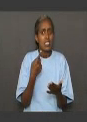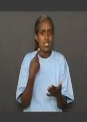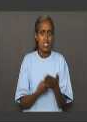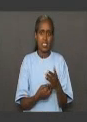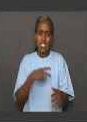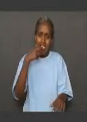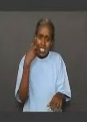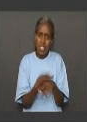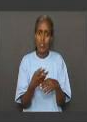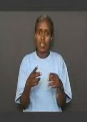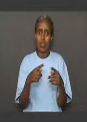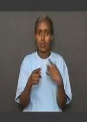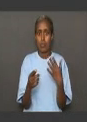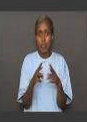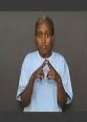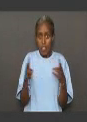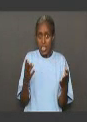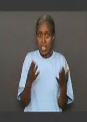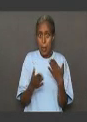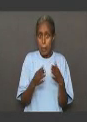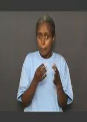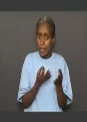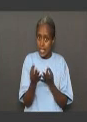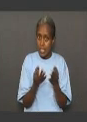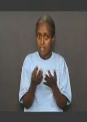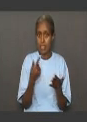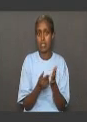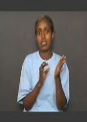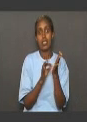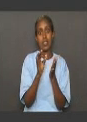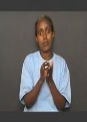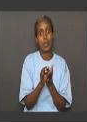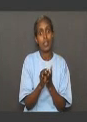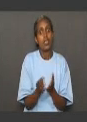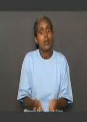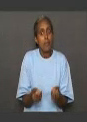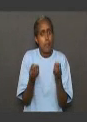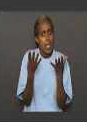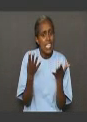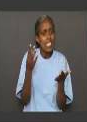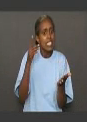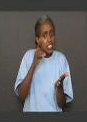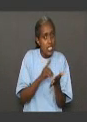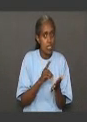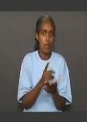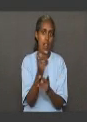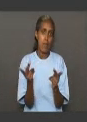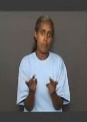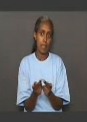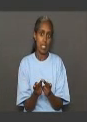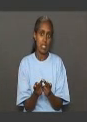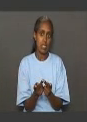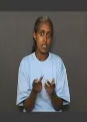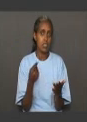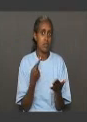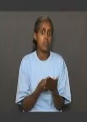be very precise with numbers that have this many decimal places, but we must do